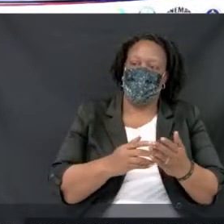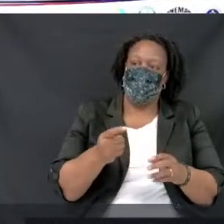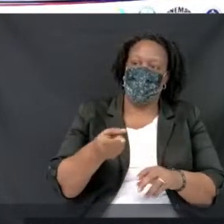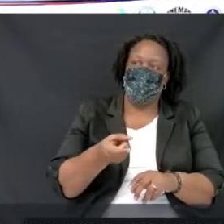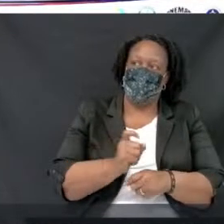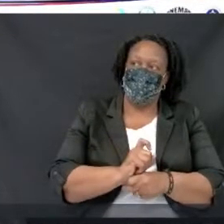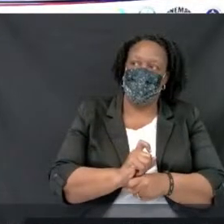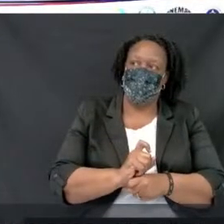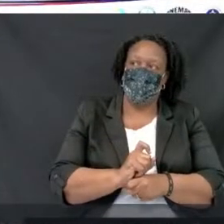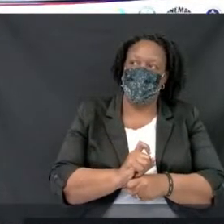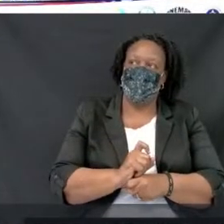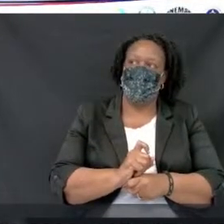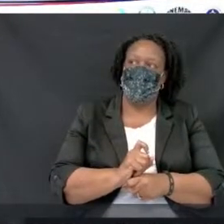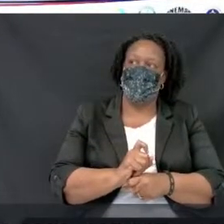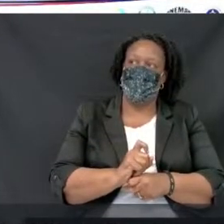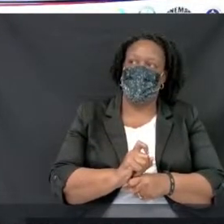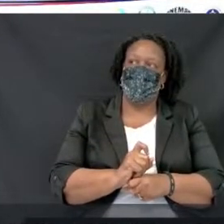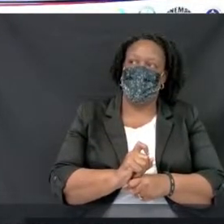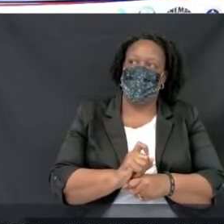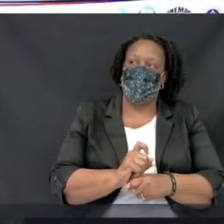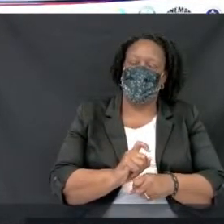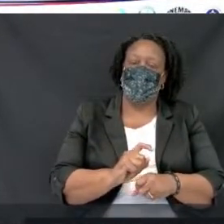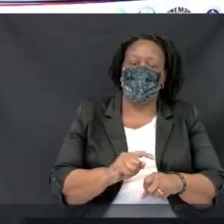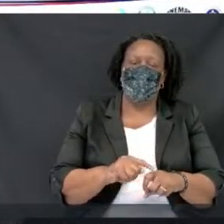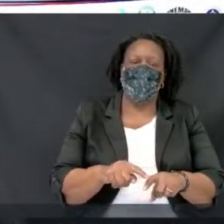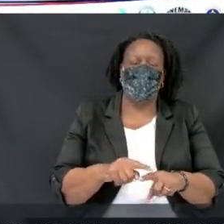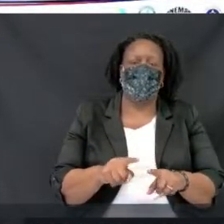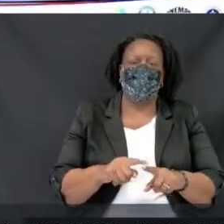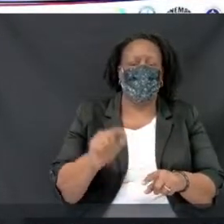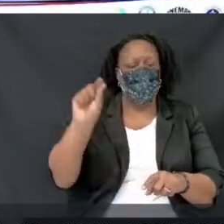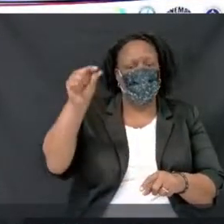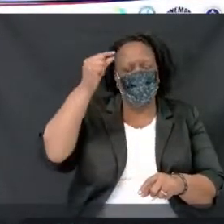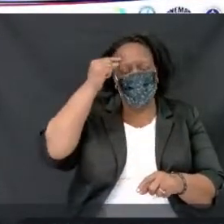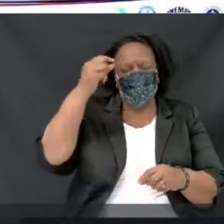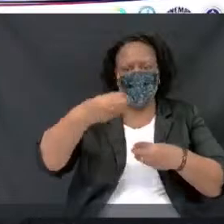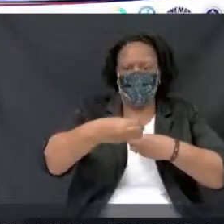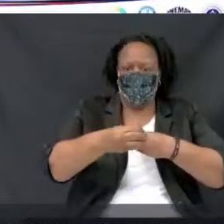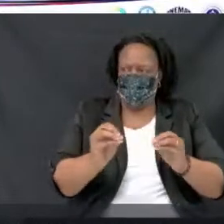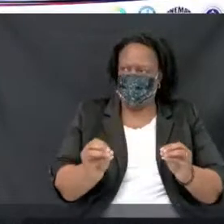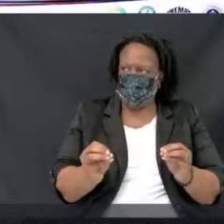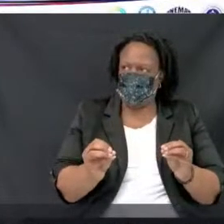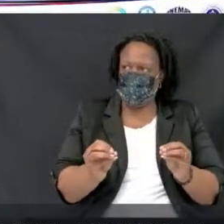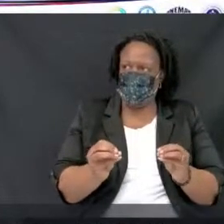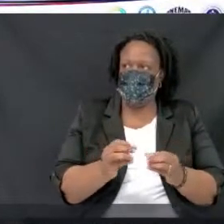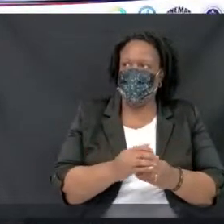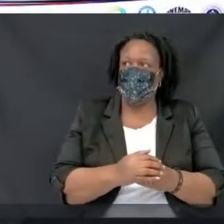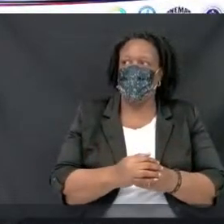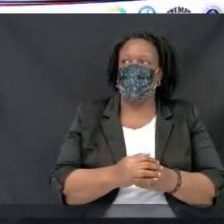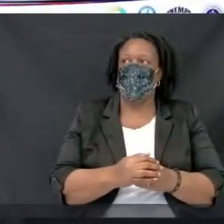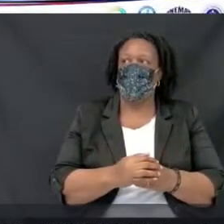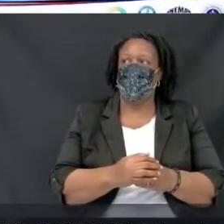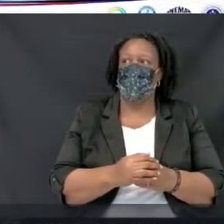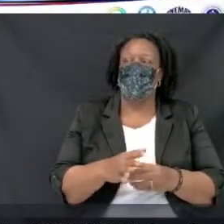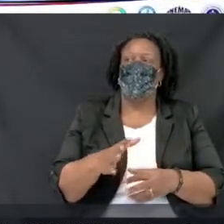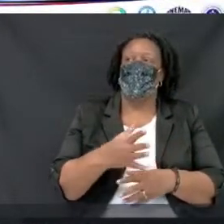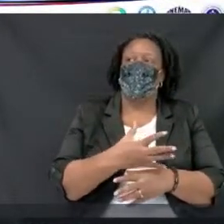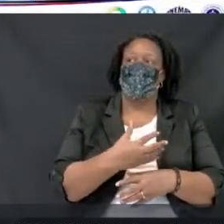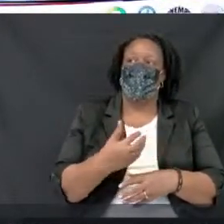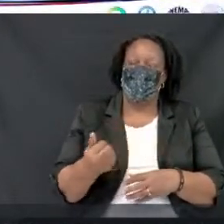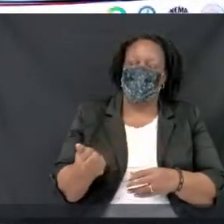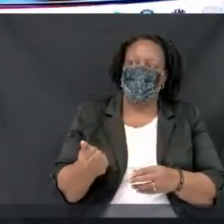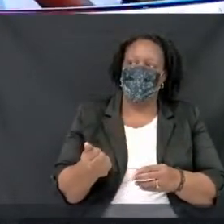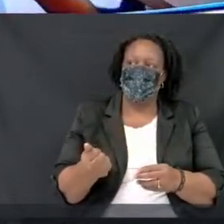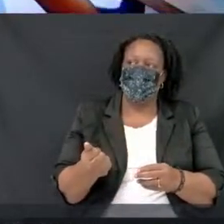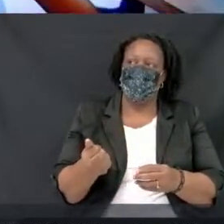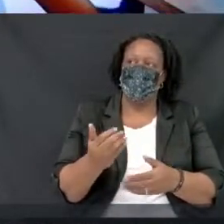Senior Representative of the Ministry of Foreign Affairs, and a Senior Representative from the Department of Information and